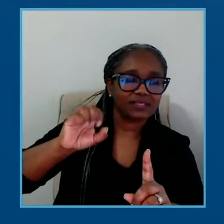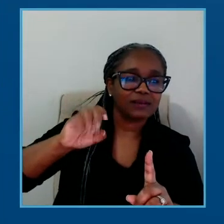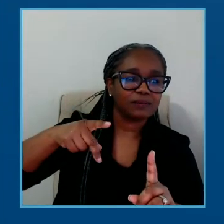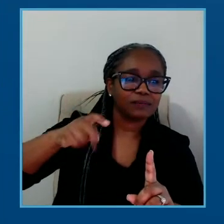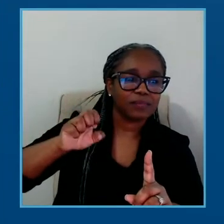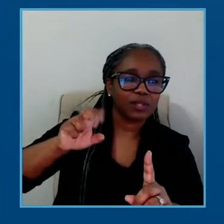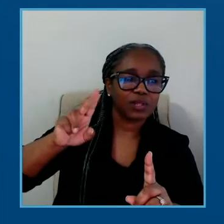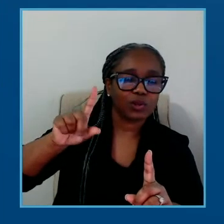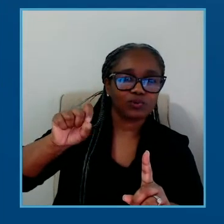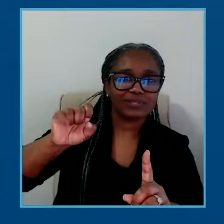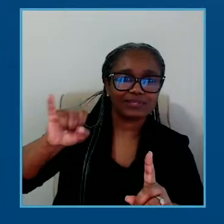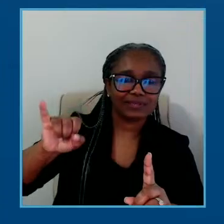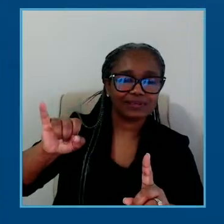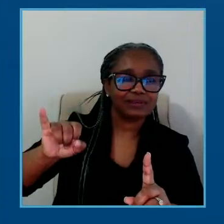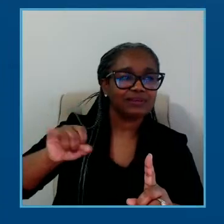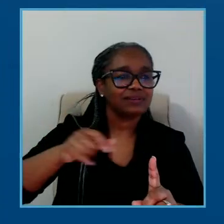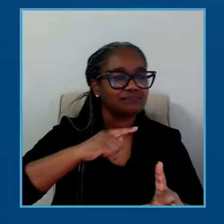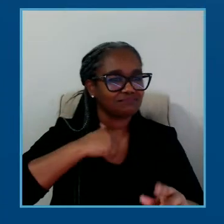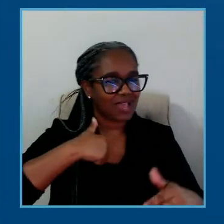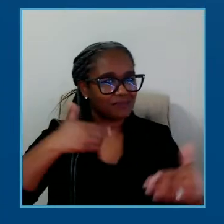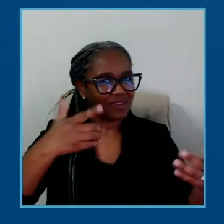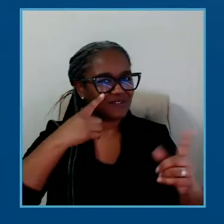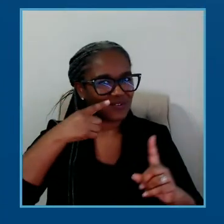at budgetary hearings today for his county.